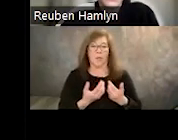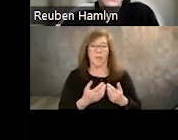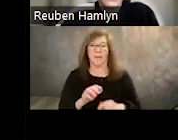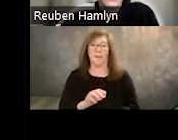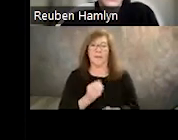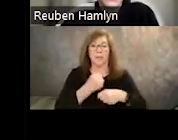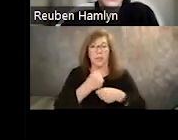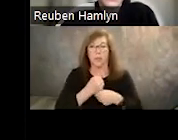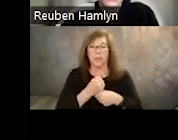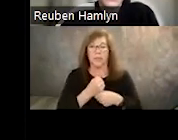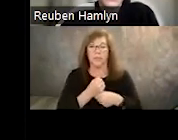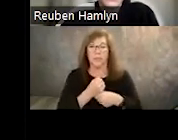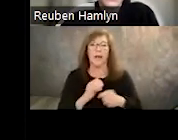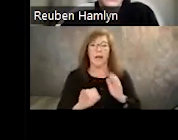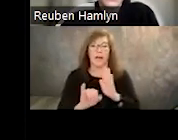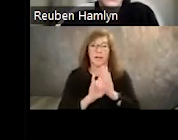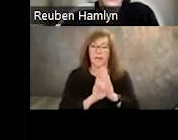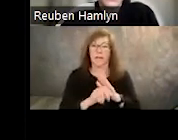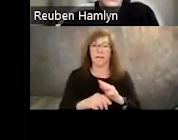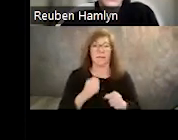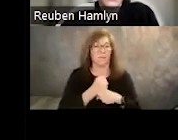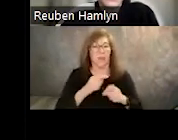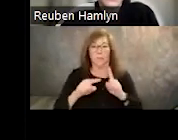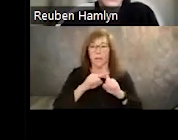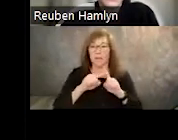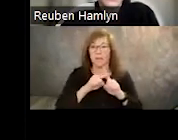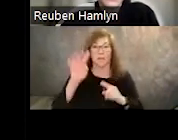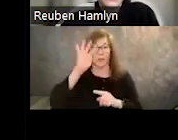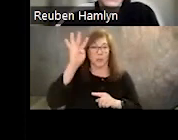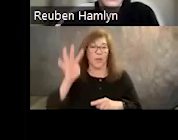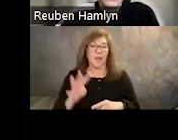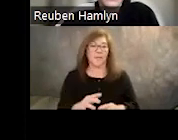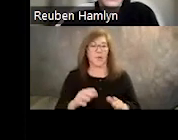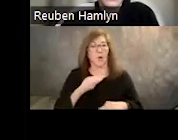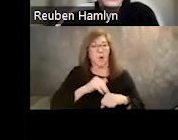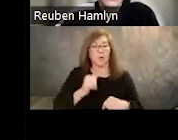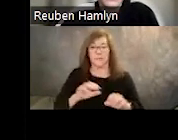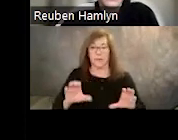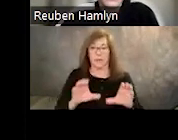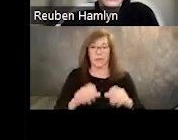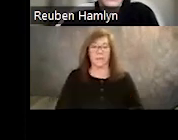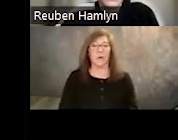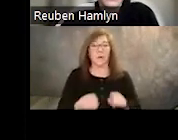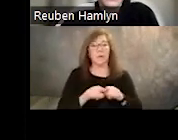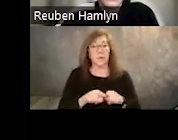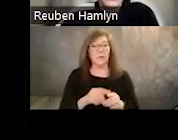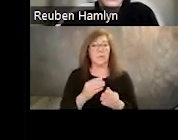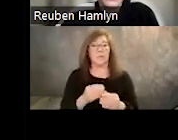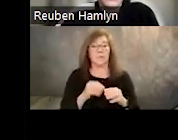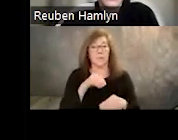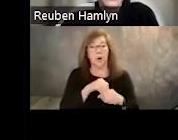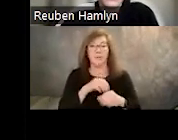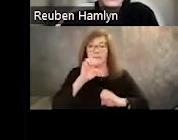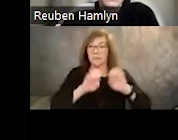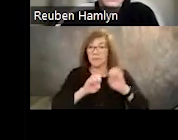used to develop positive, creative, and inspiring calls to action. So we wanted also, as part of this experimentation,